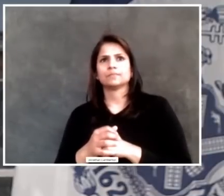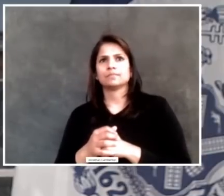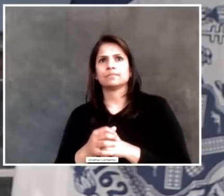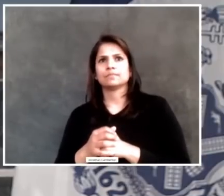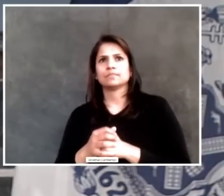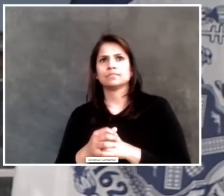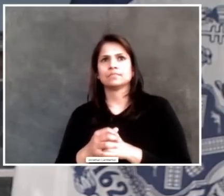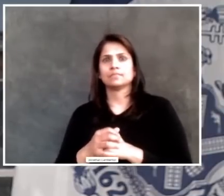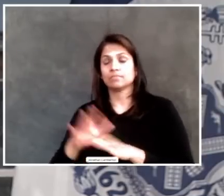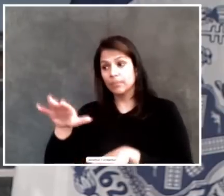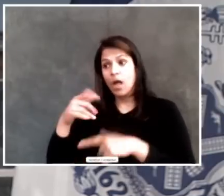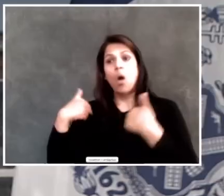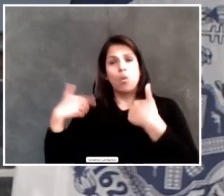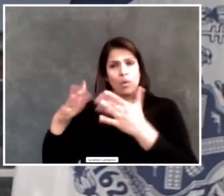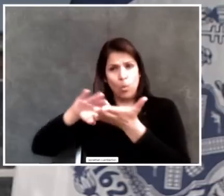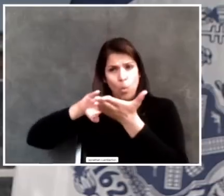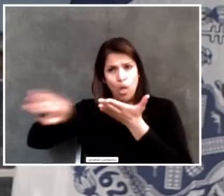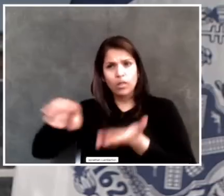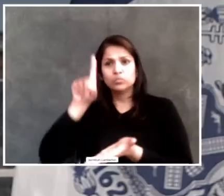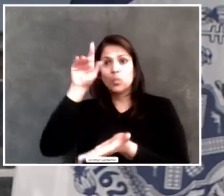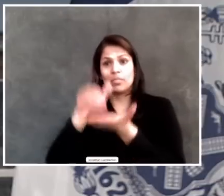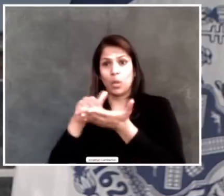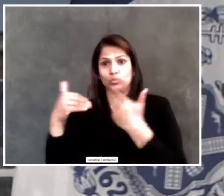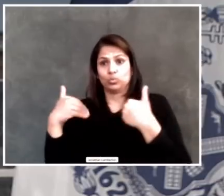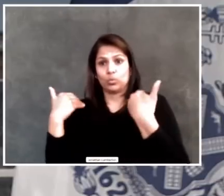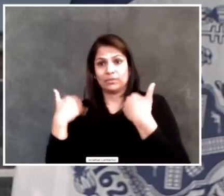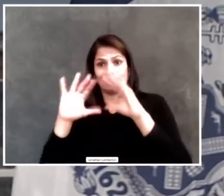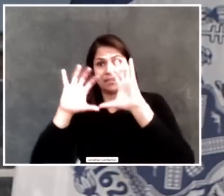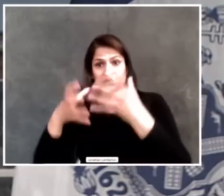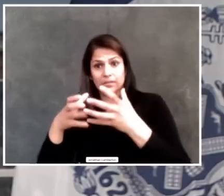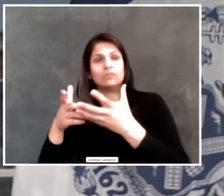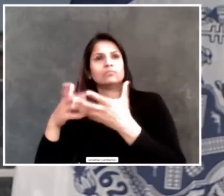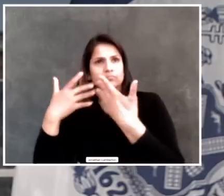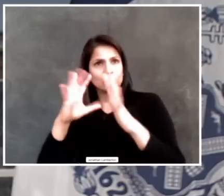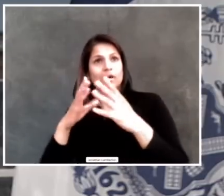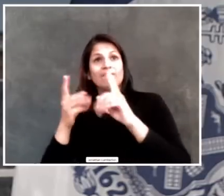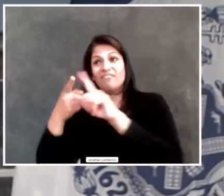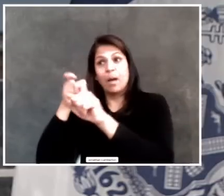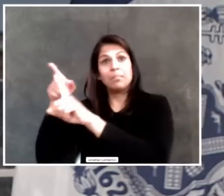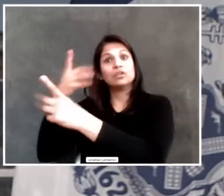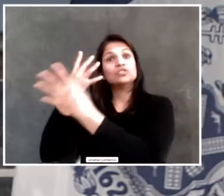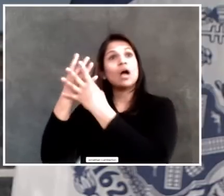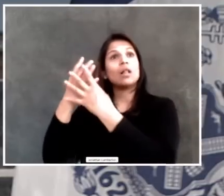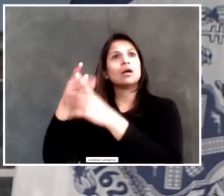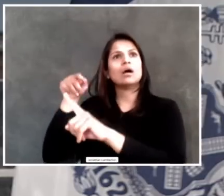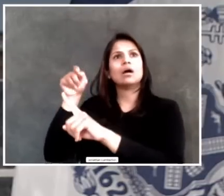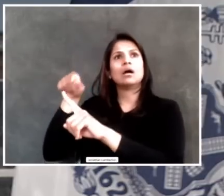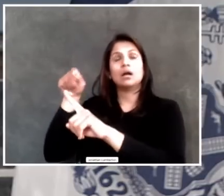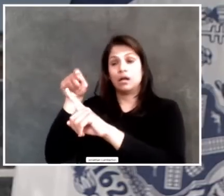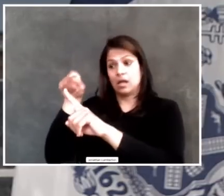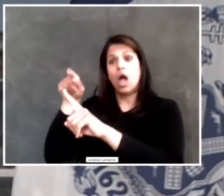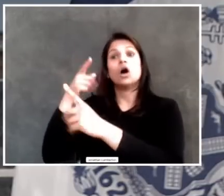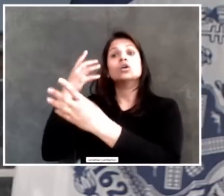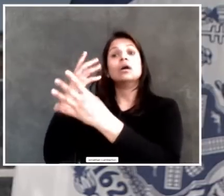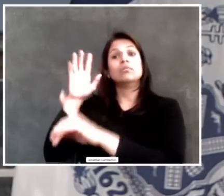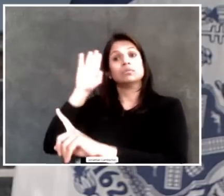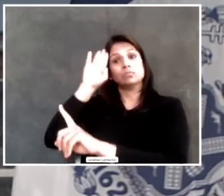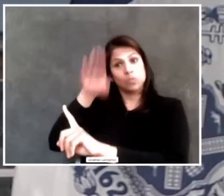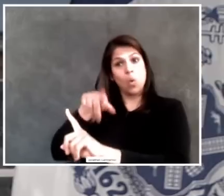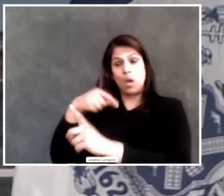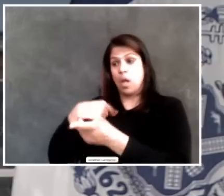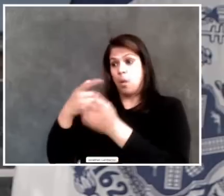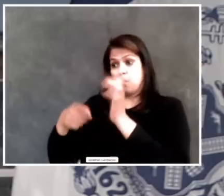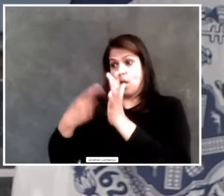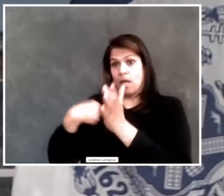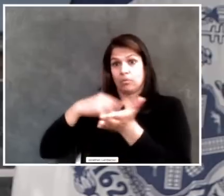away. On the juveniles, a very substantial number of juveniles have been released. That has happened. That work has already